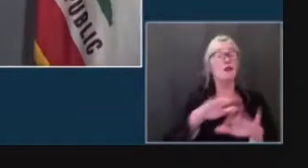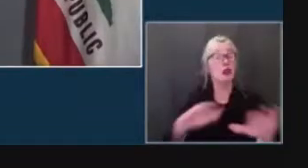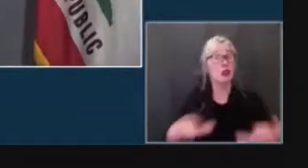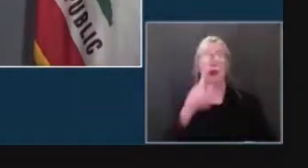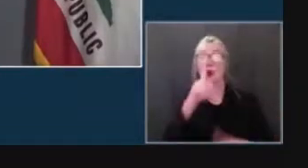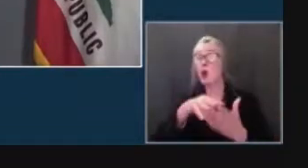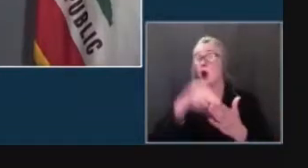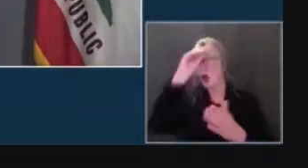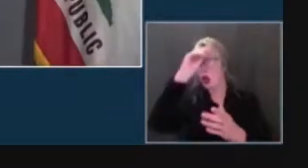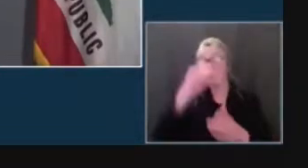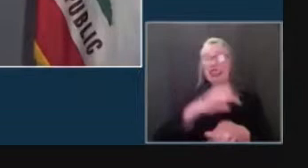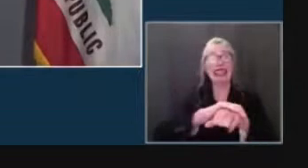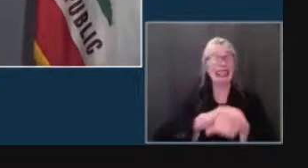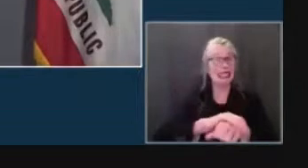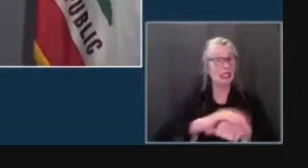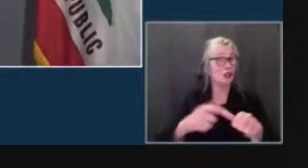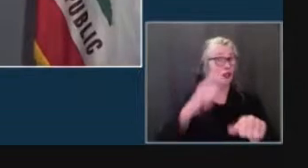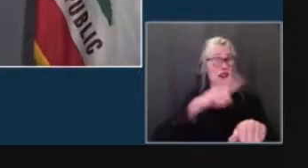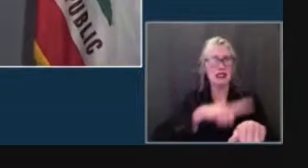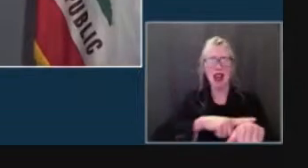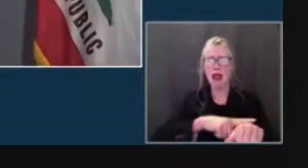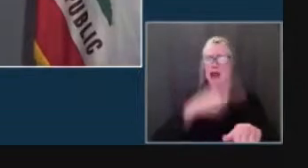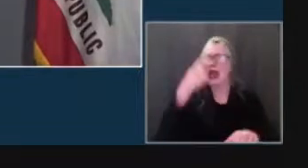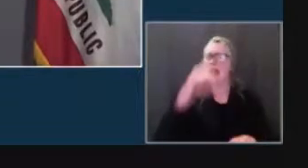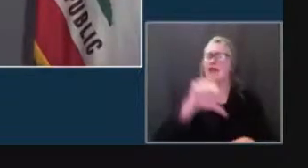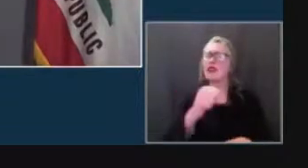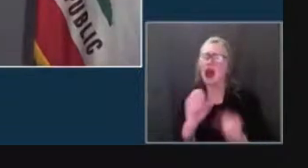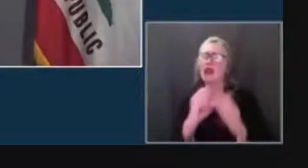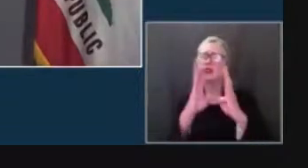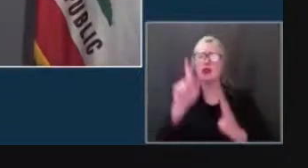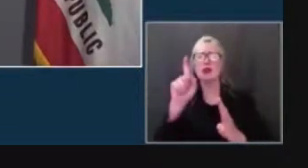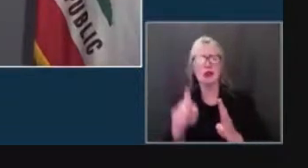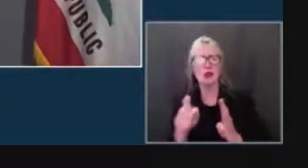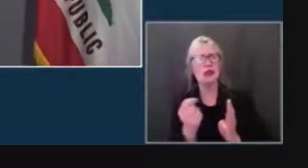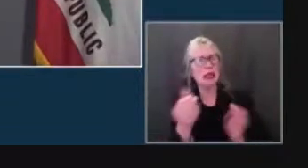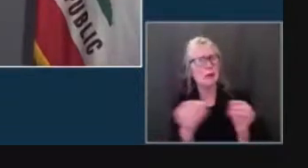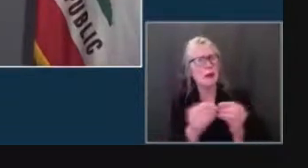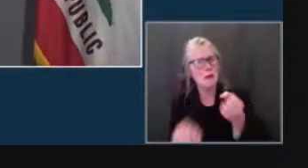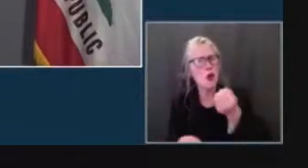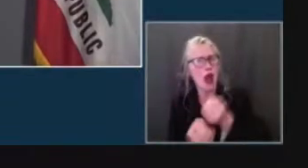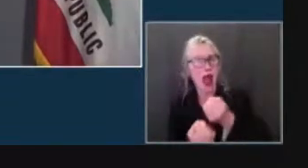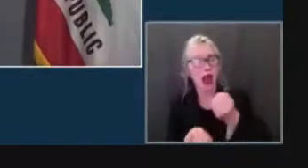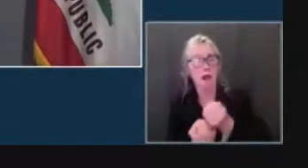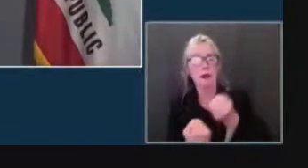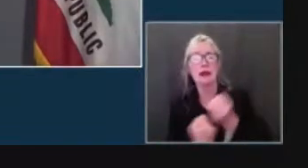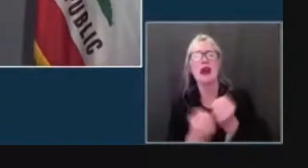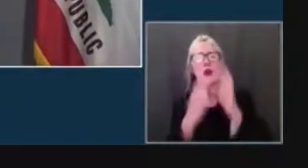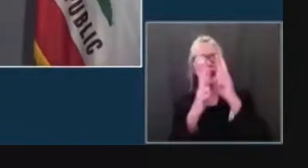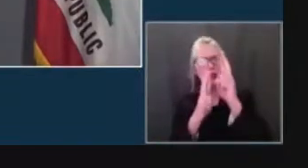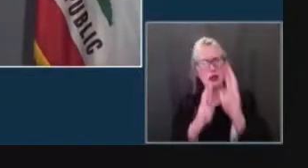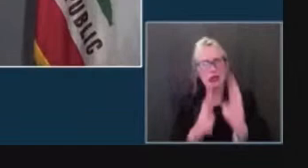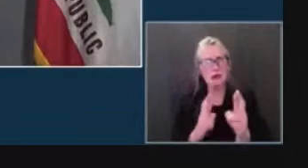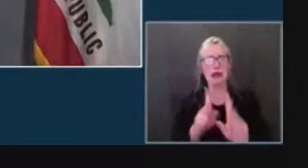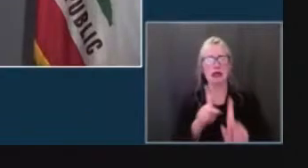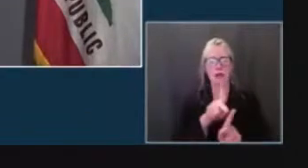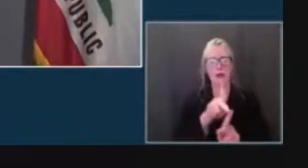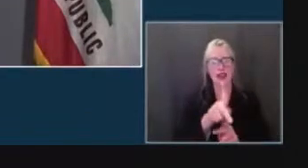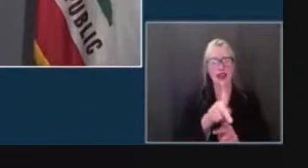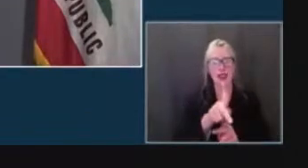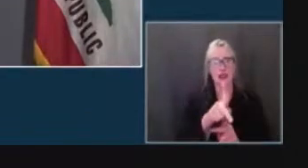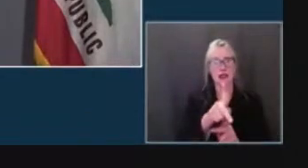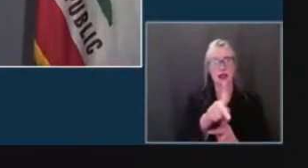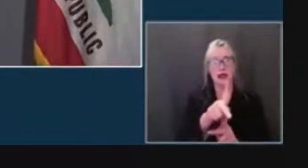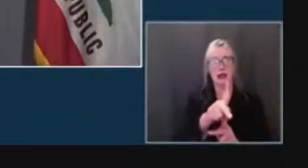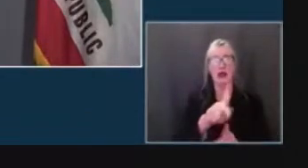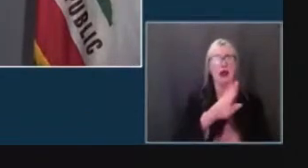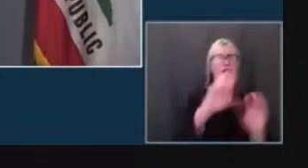need just a little extra help. We want our profession to be honored and respected, for educators and all workers to be